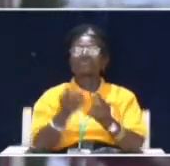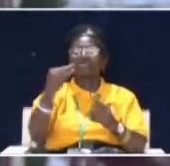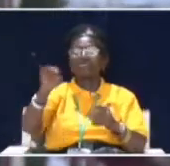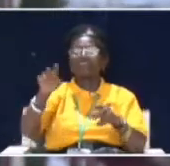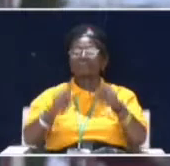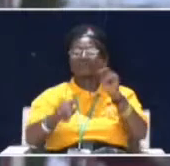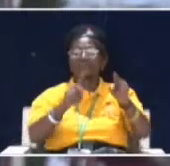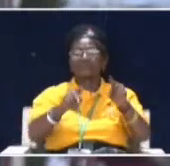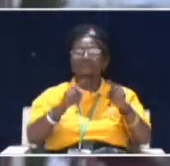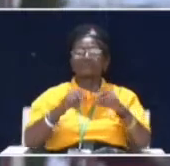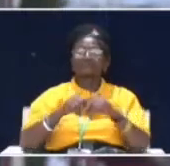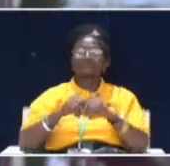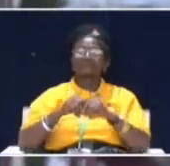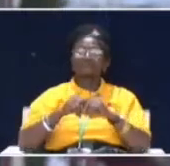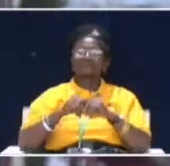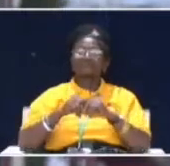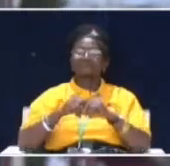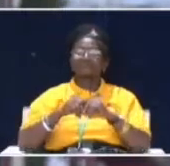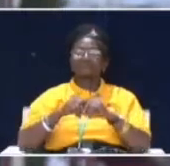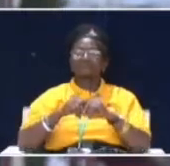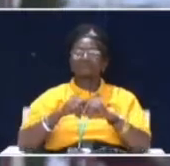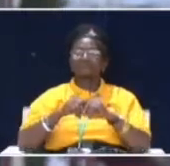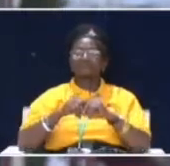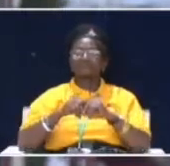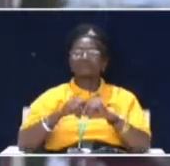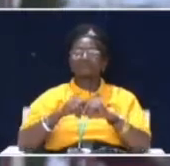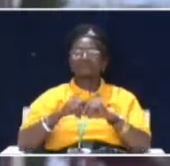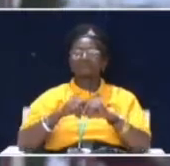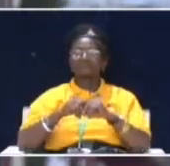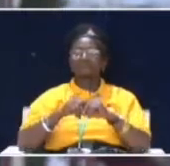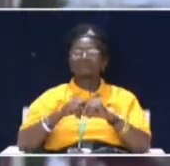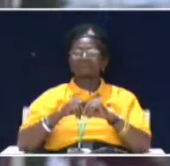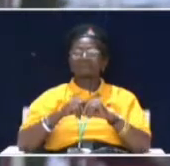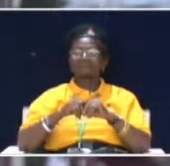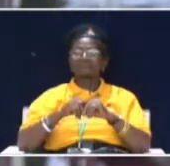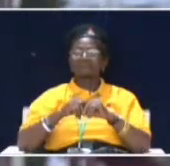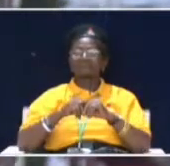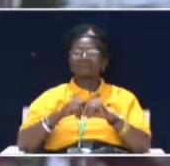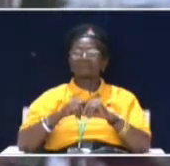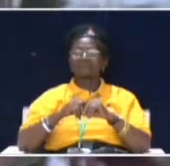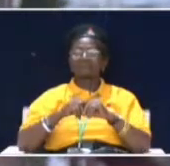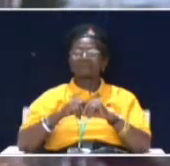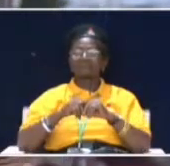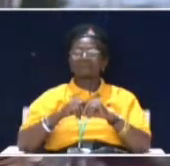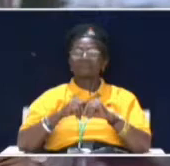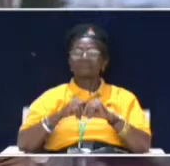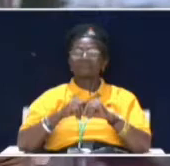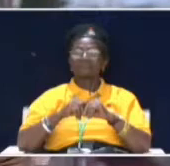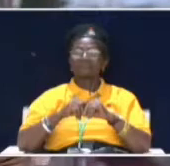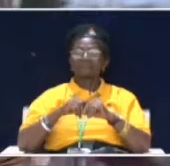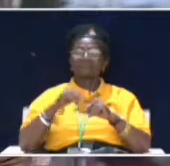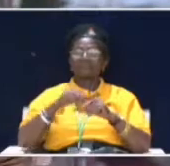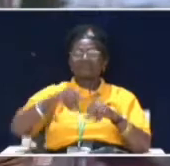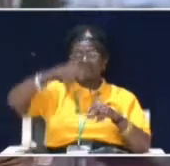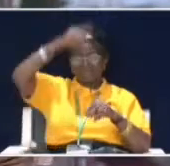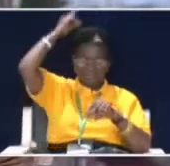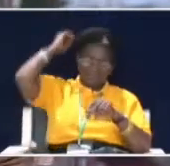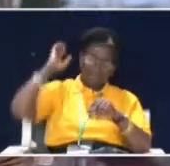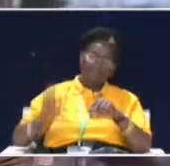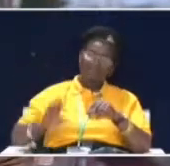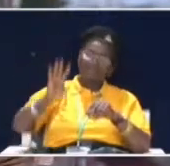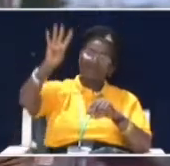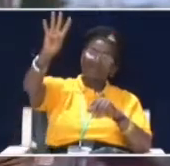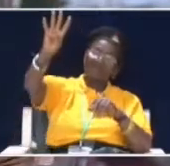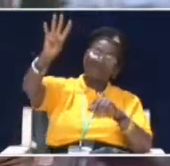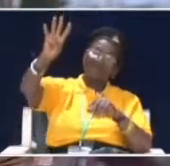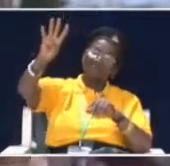Beni yo pada lo si agbo awon eniyan ton yato si ibi to tin bo. In Daniel chapter 4, ni iwe